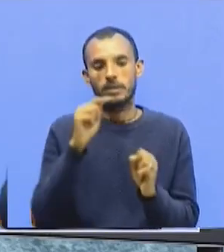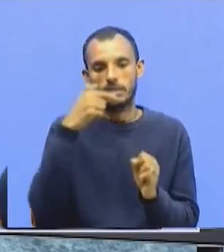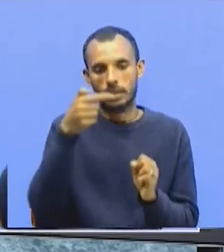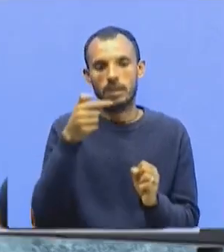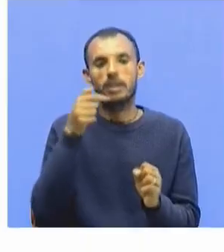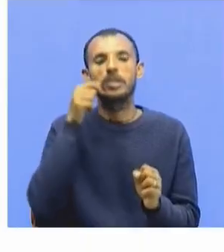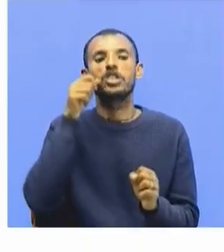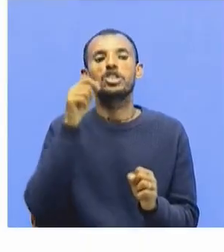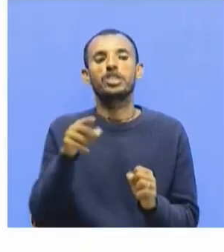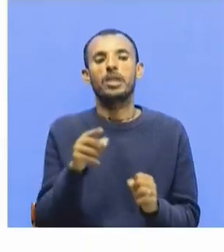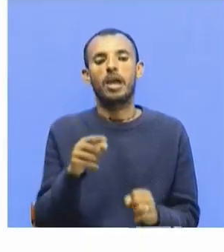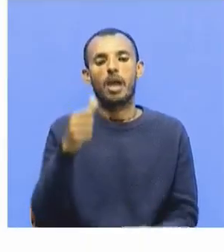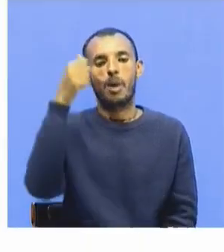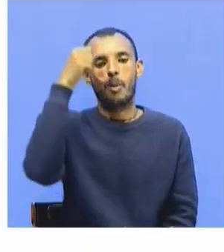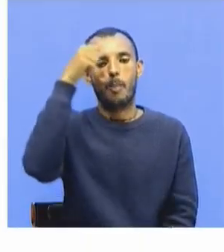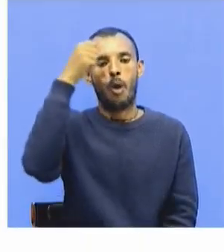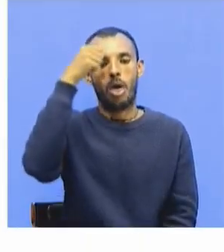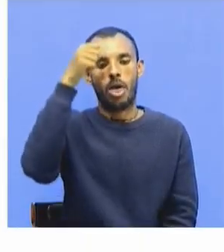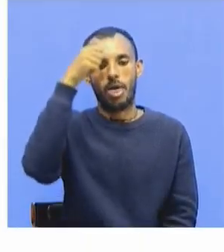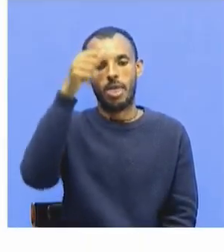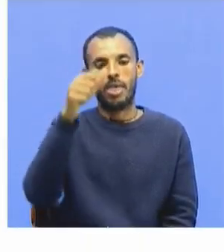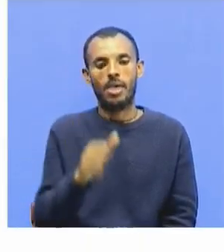here, boy,